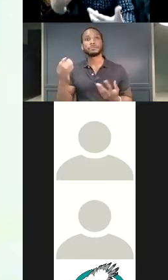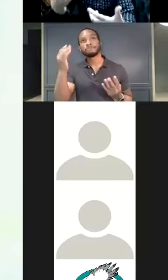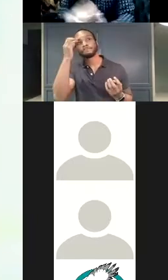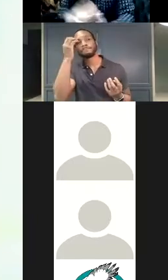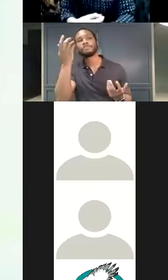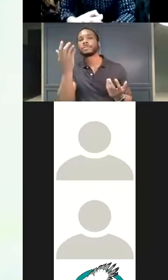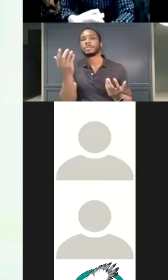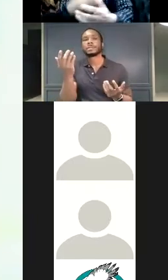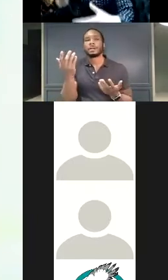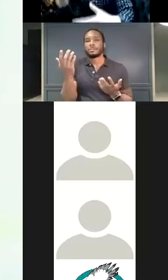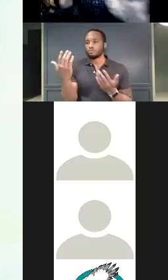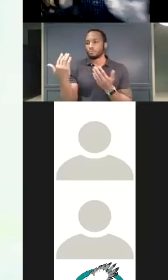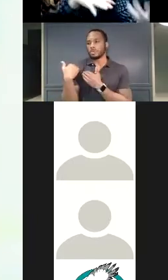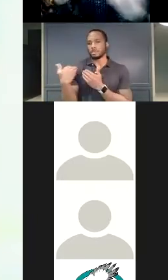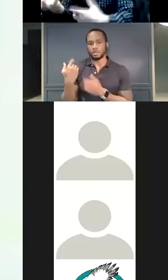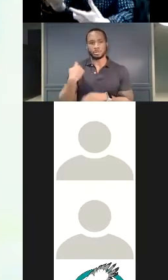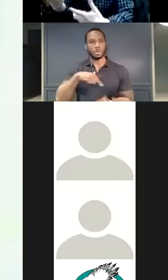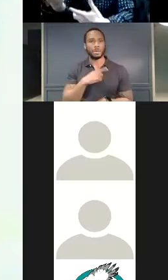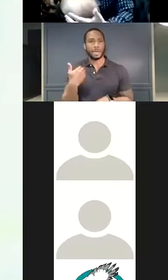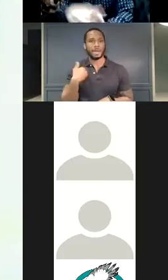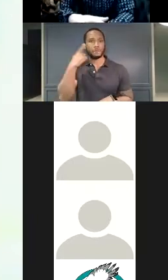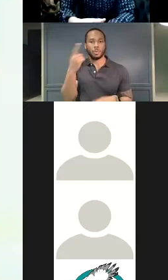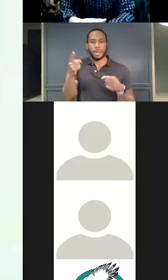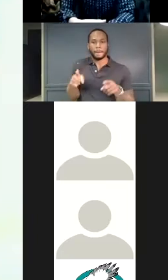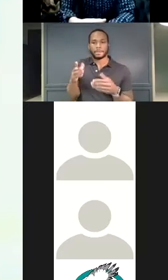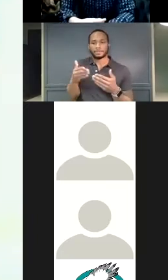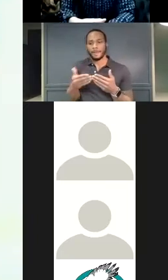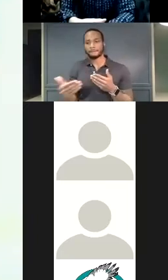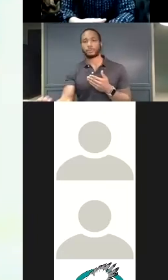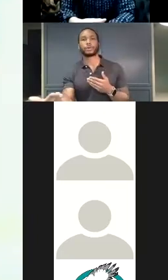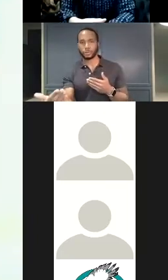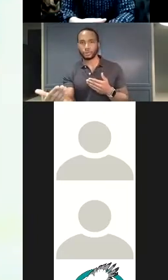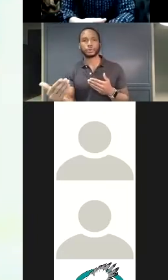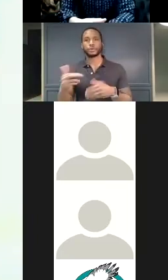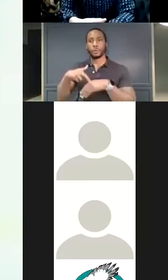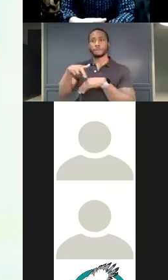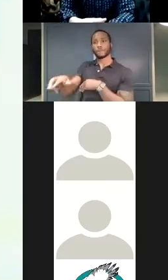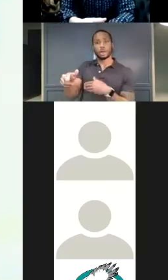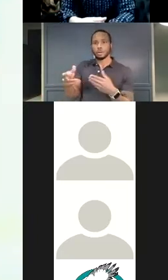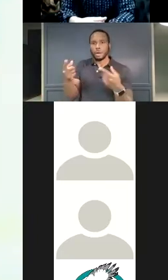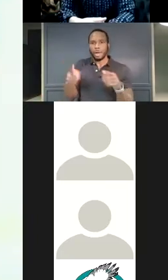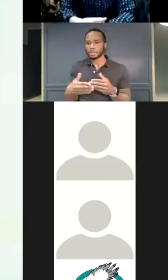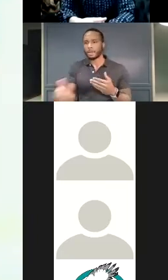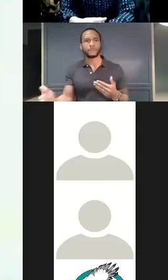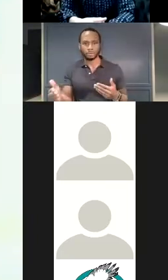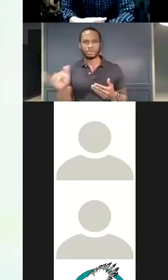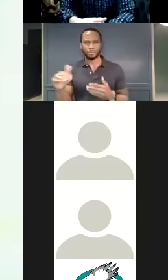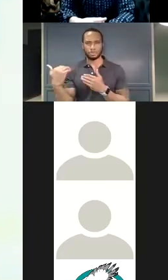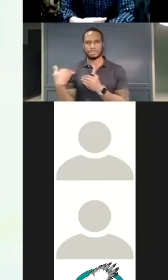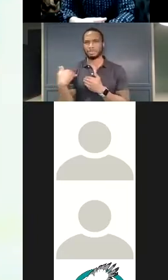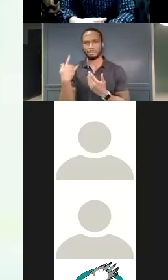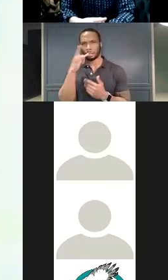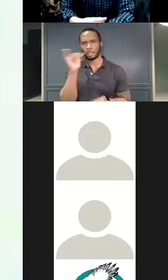what responsibility do we have for what happens after we pass them off, right? And I think maybe it has to